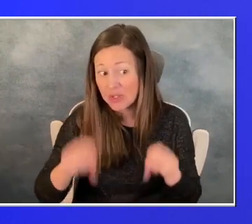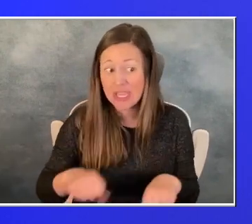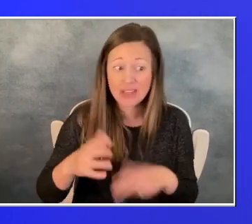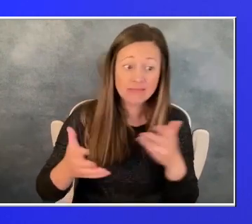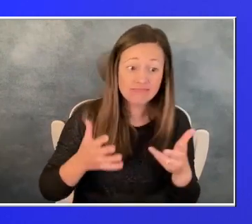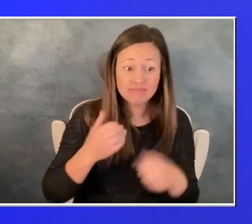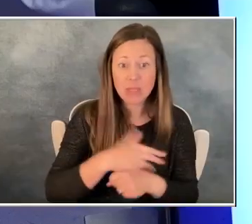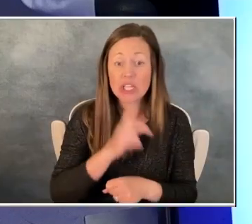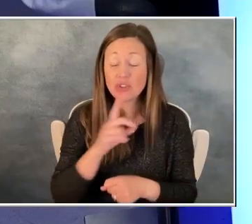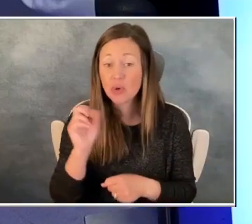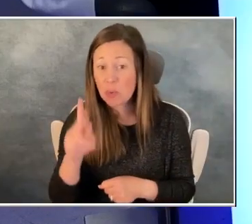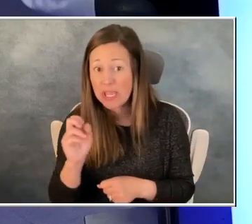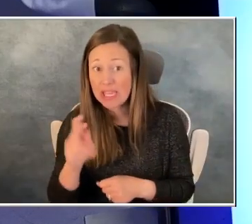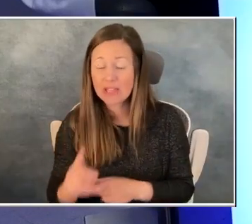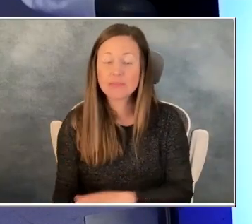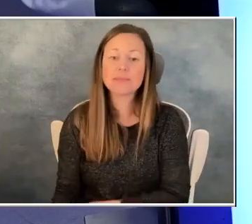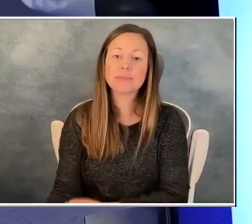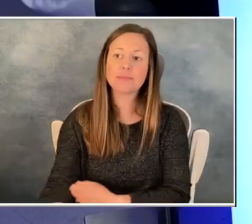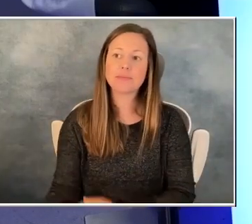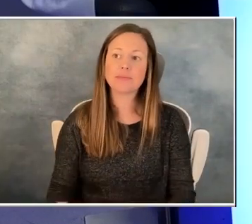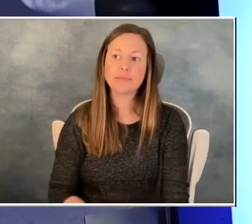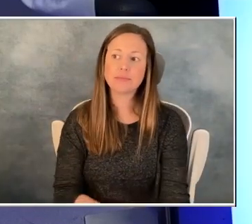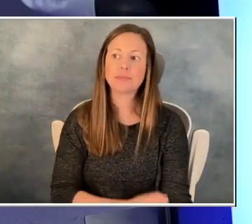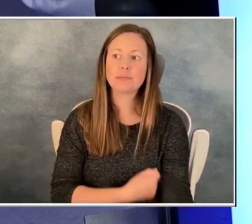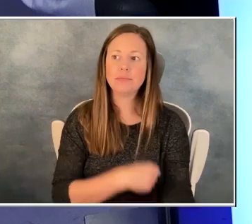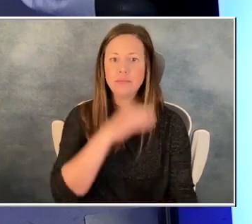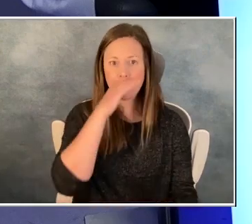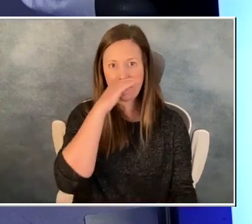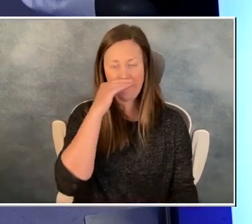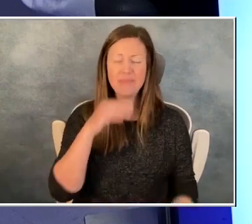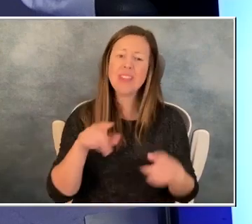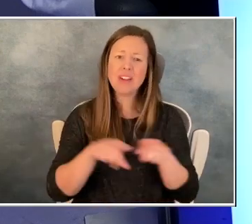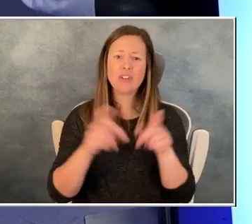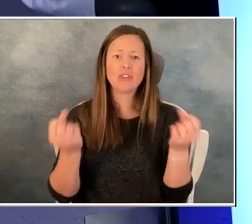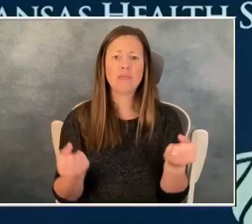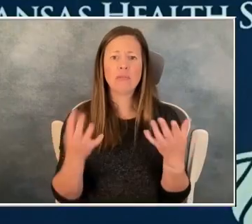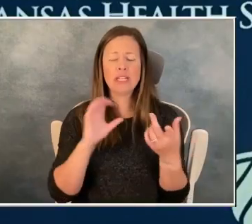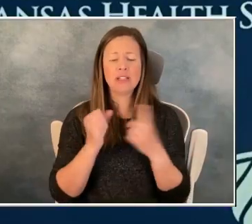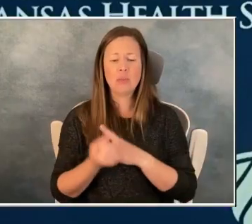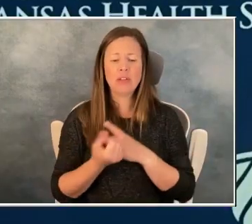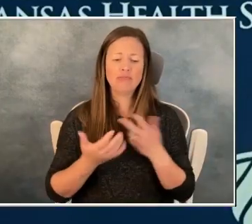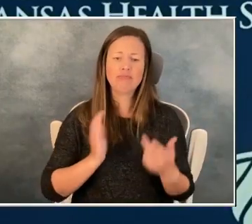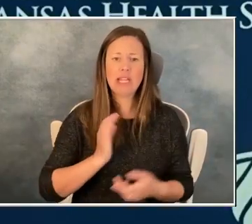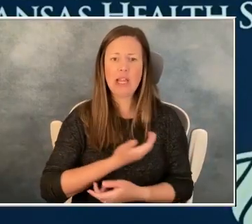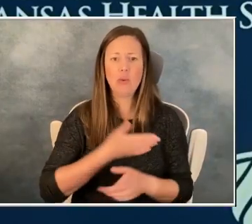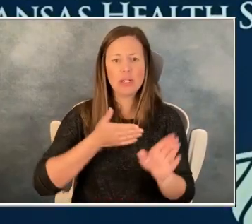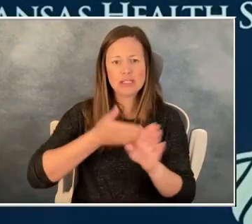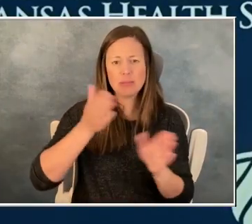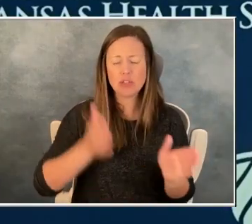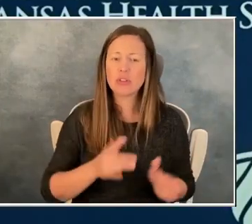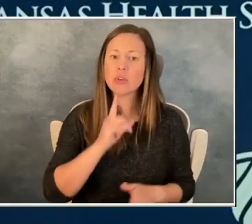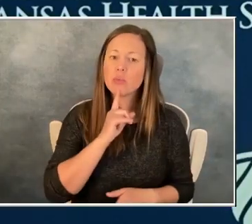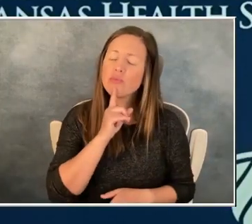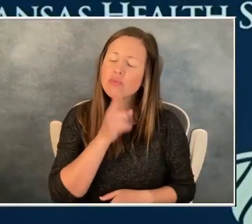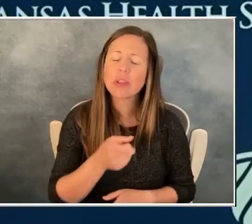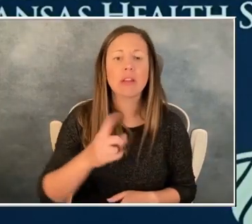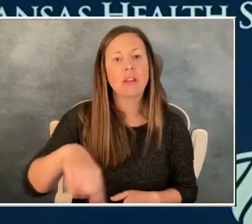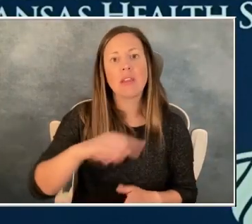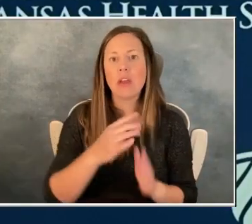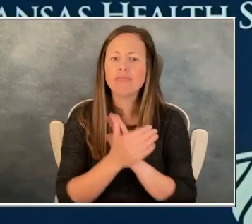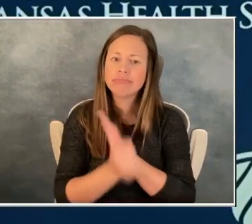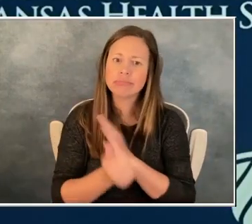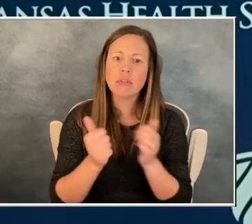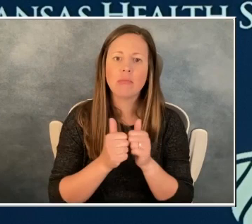okay? And I would say in a lot of those cases, our specialists are very good at convincing people that